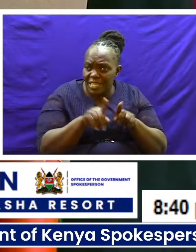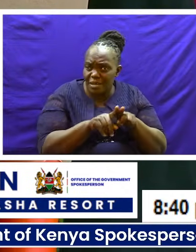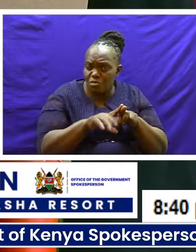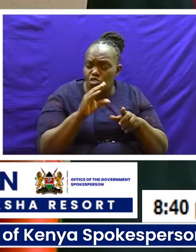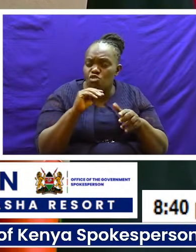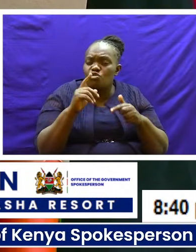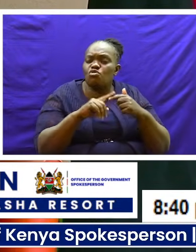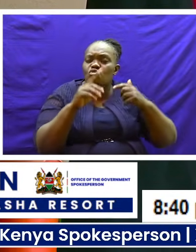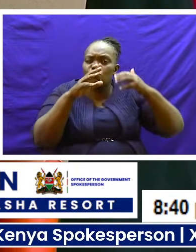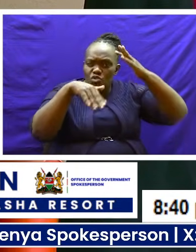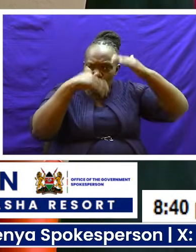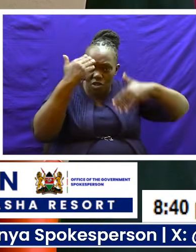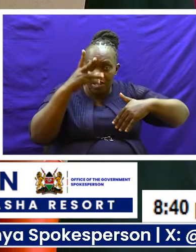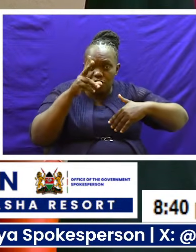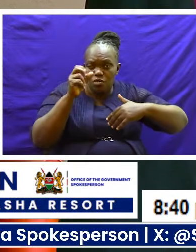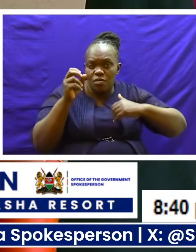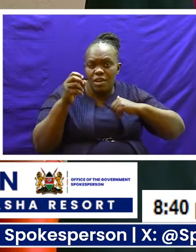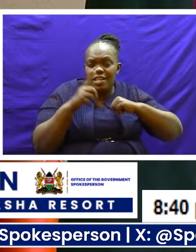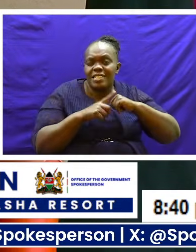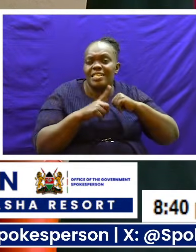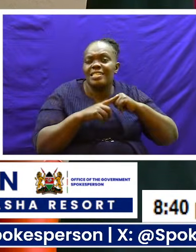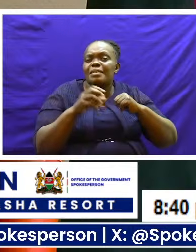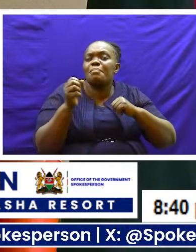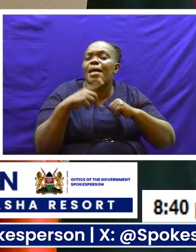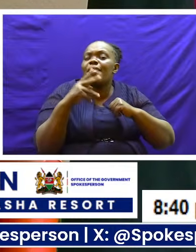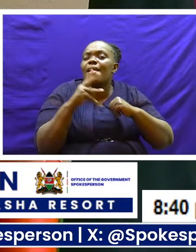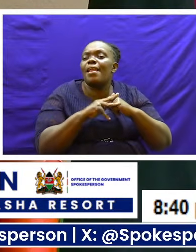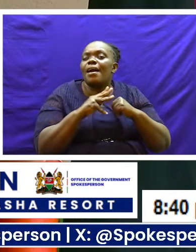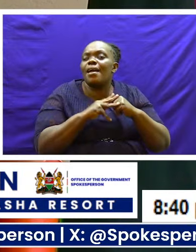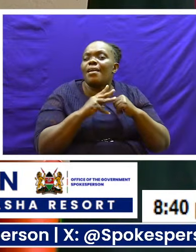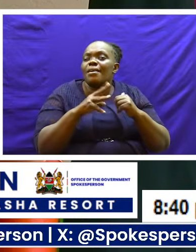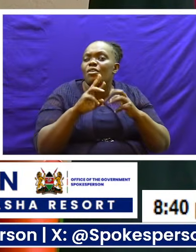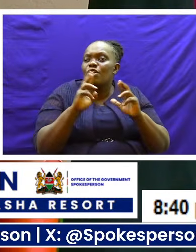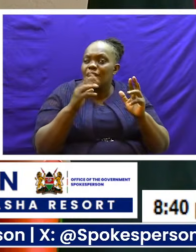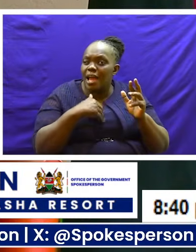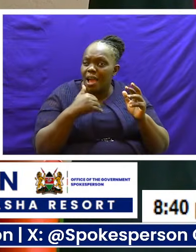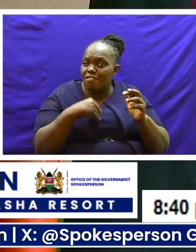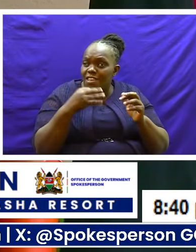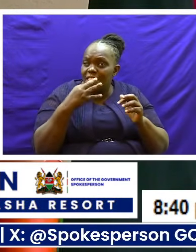go to the university in 2026 September, we already have